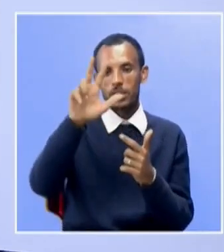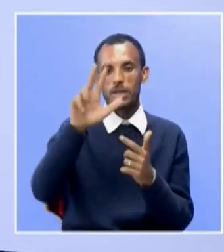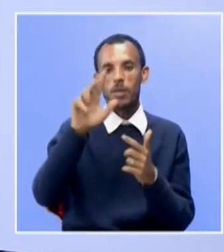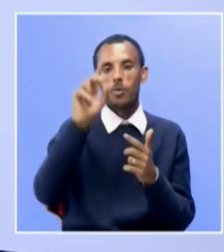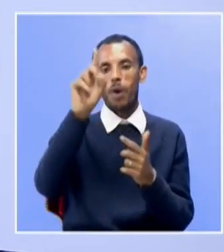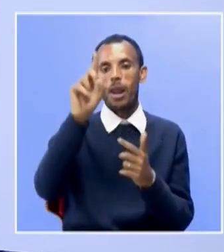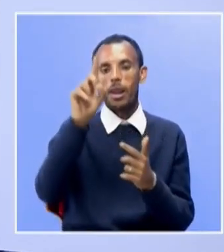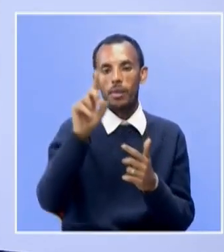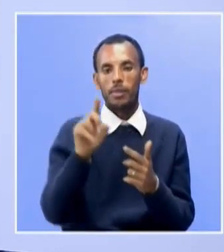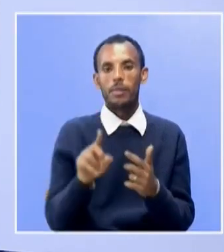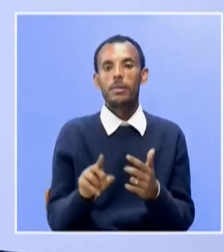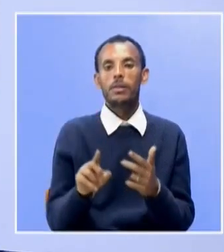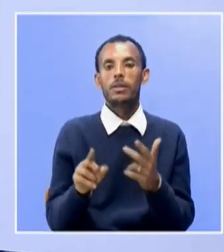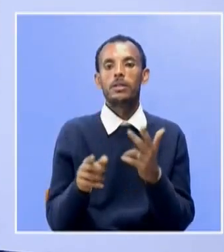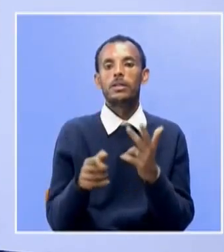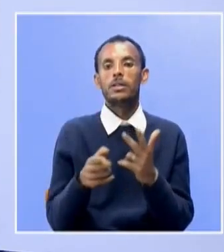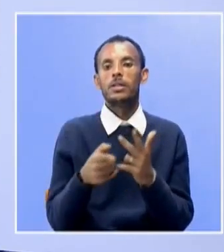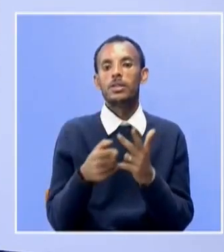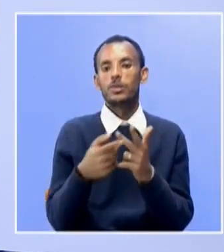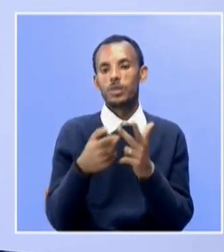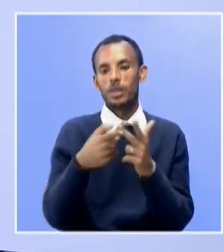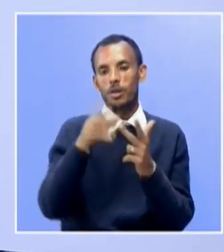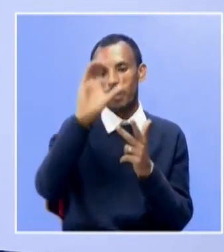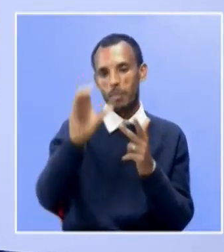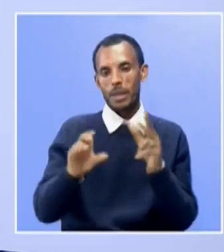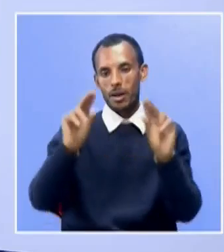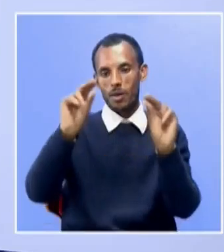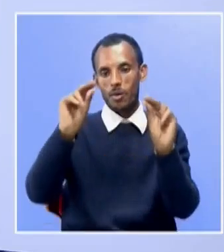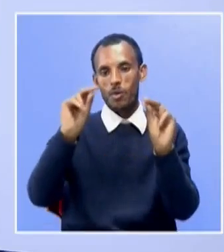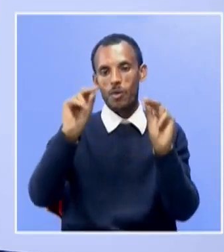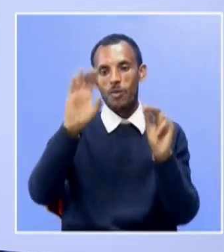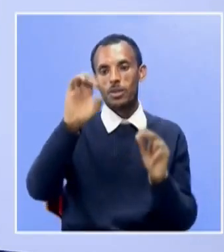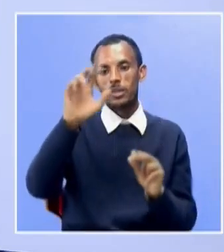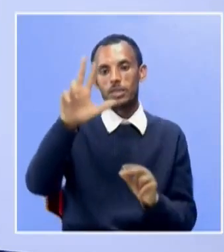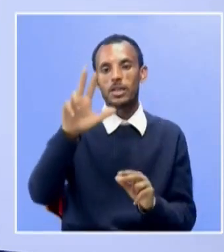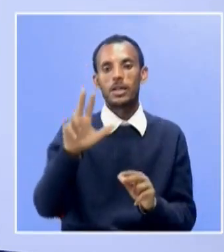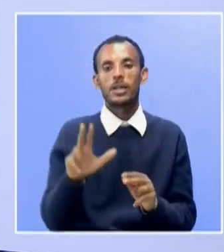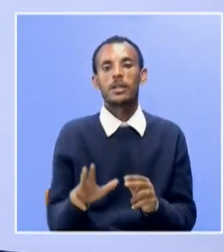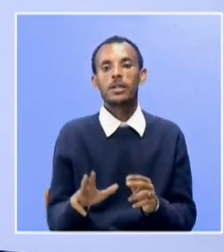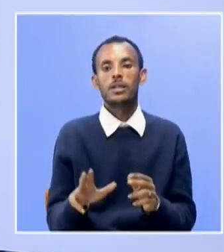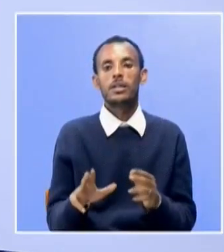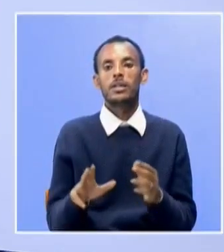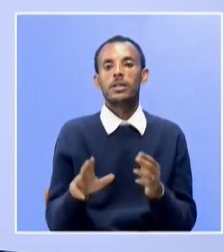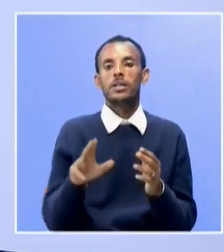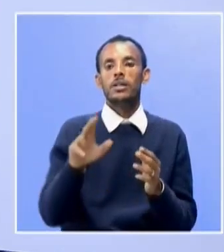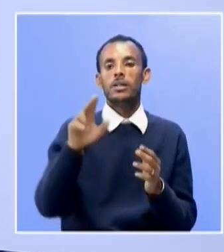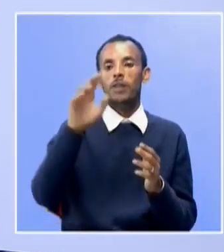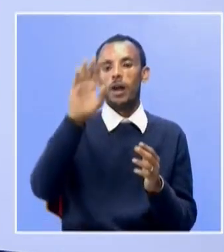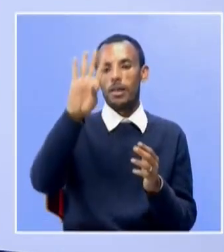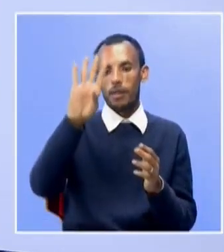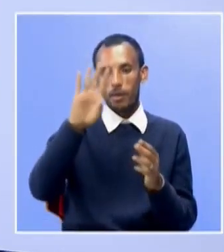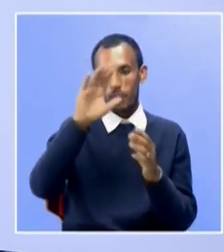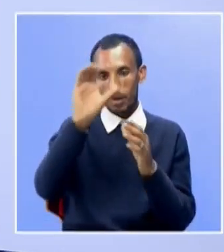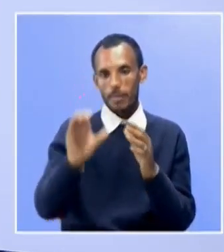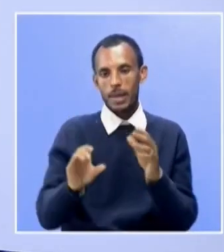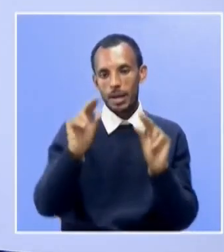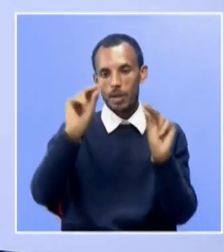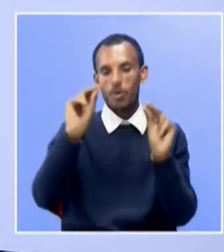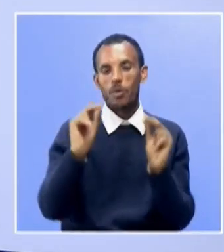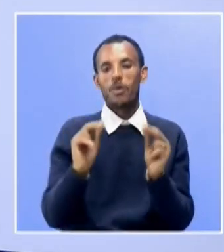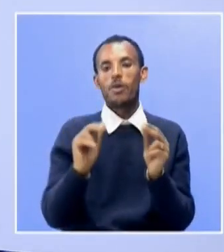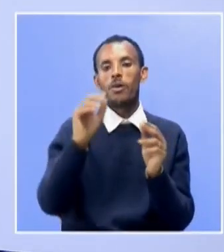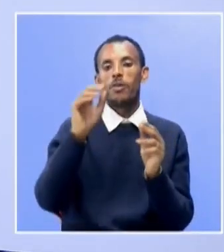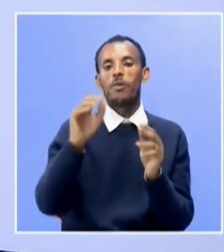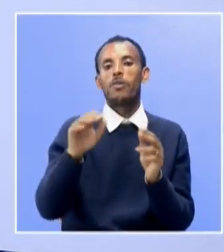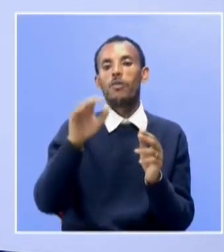once. There is no 43 here. There is no 43 here. 43, it occurs once,